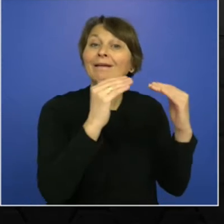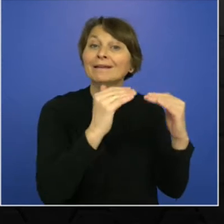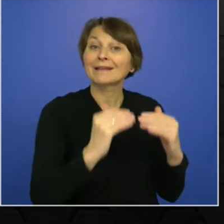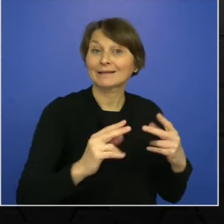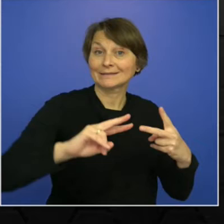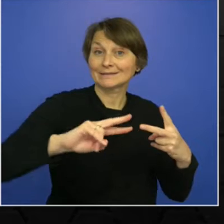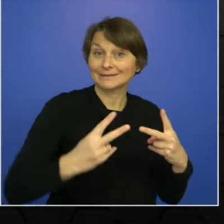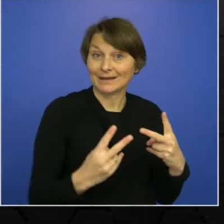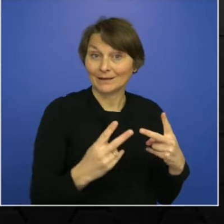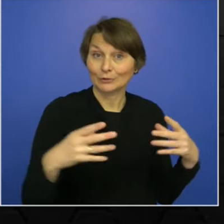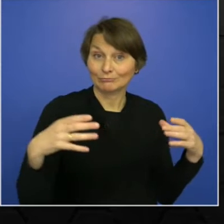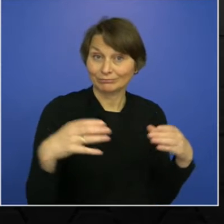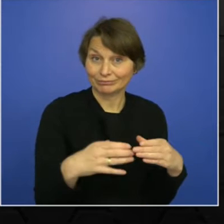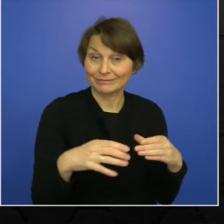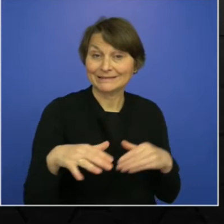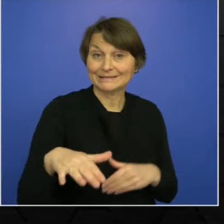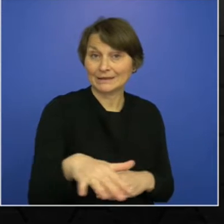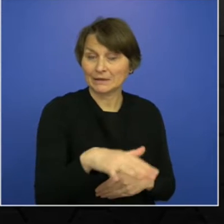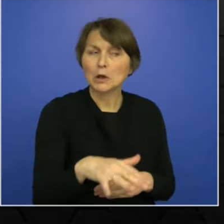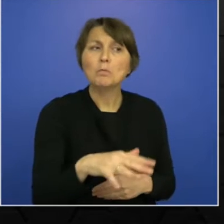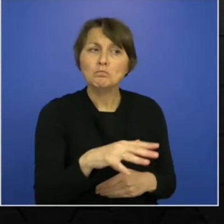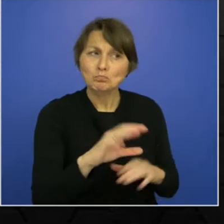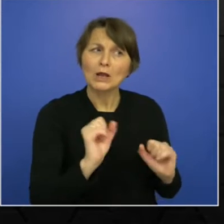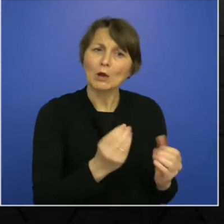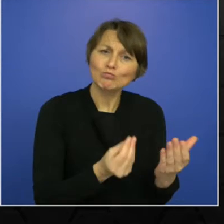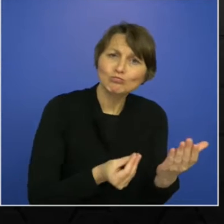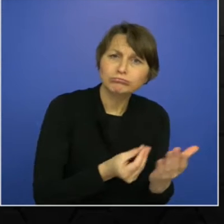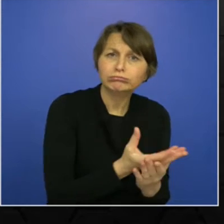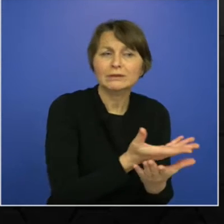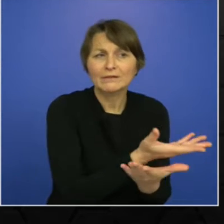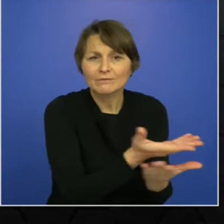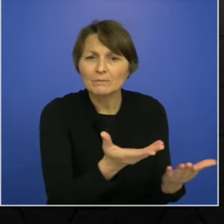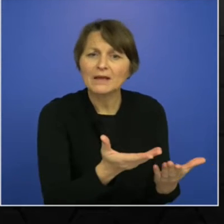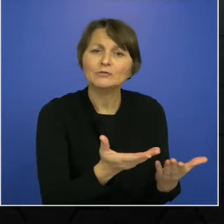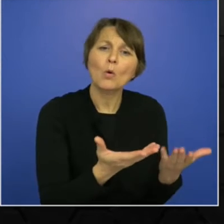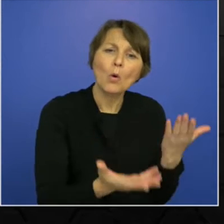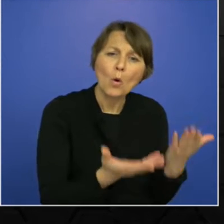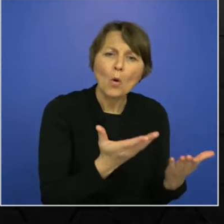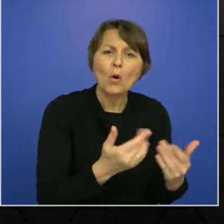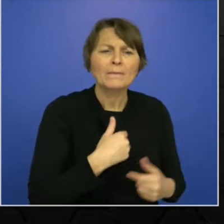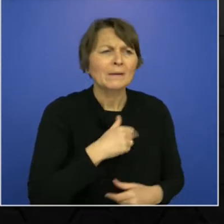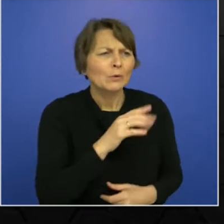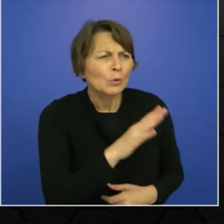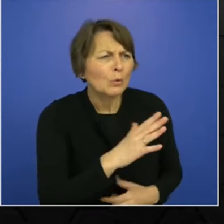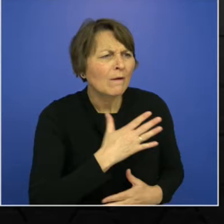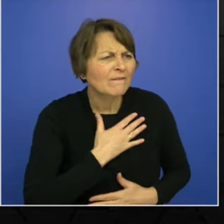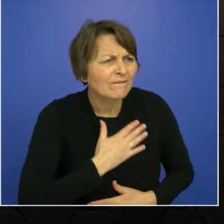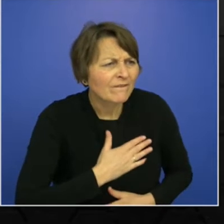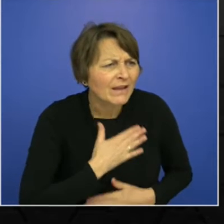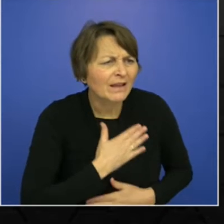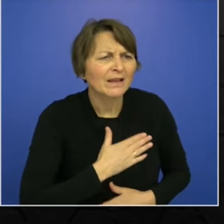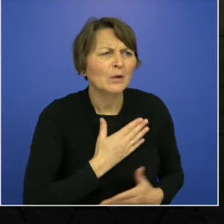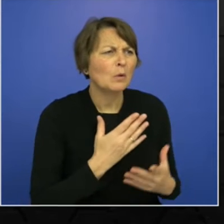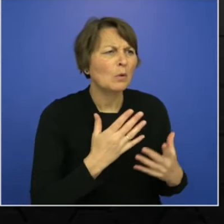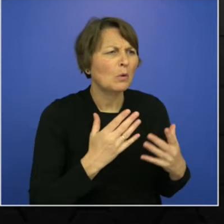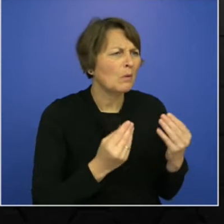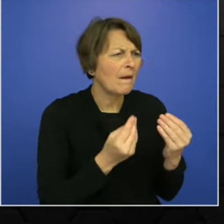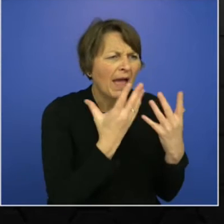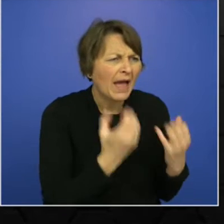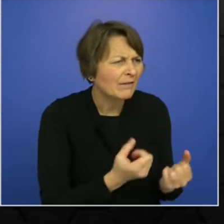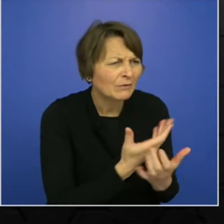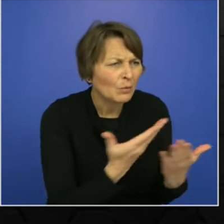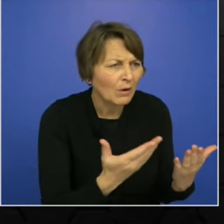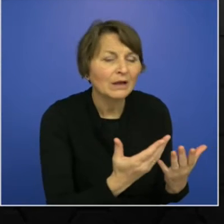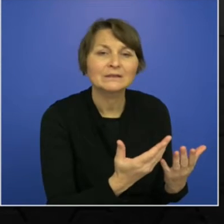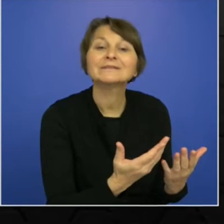can provide you some information about conditions and symptoms. You can ask about what is diabetes or what is cancer, and then